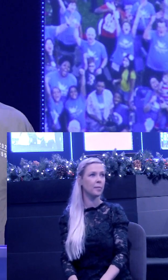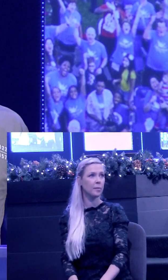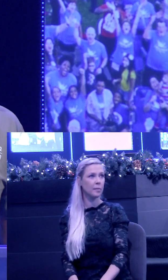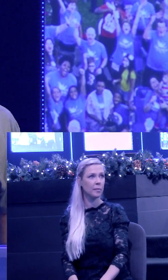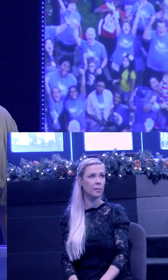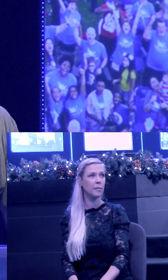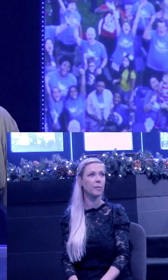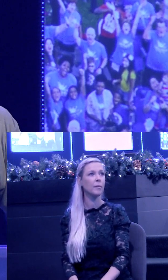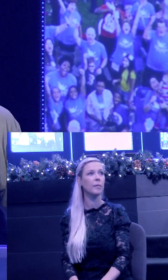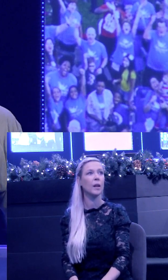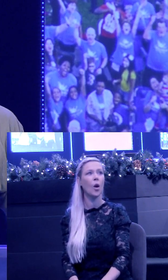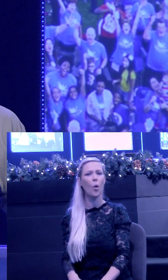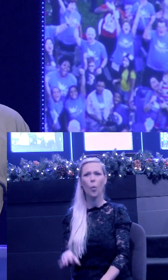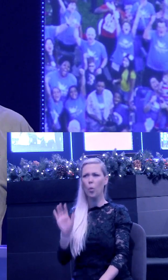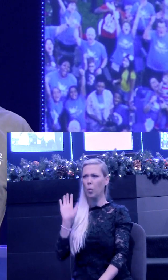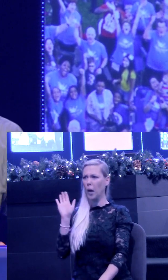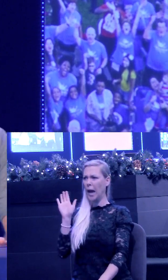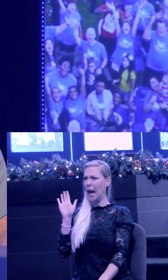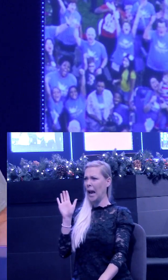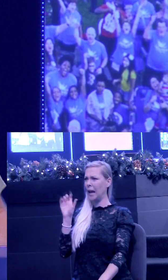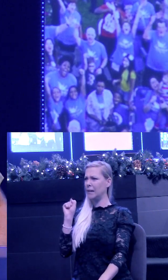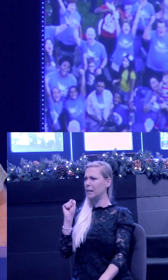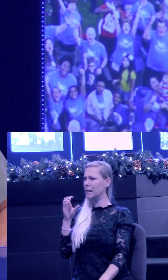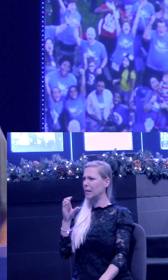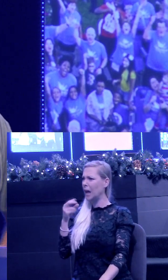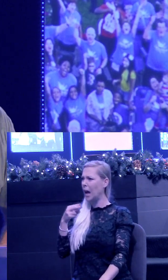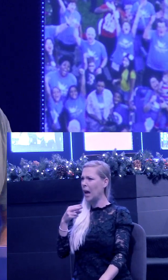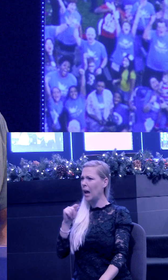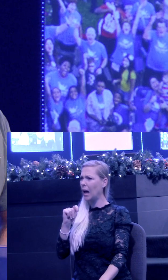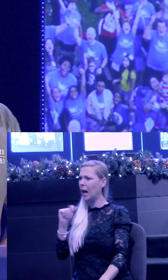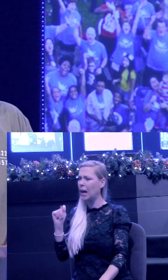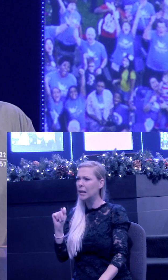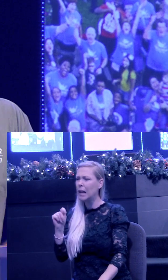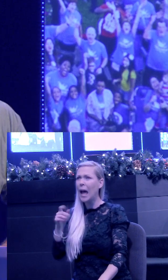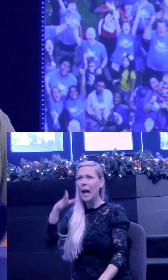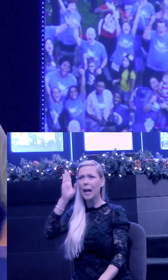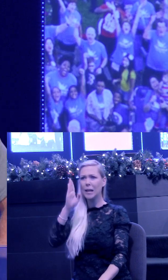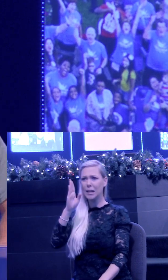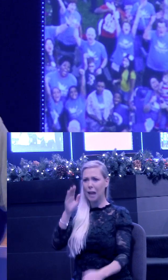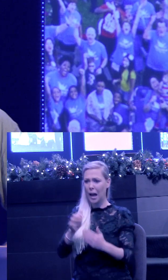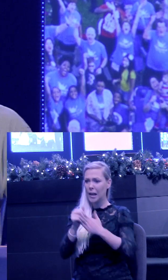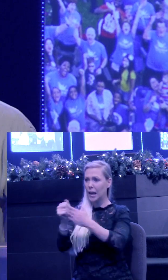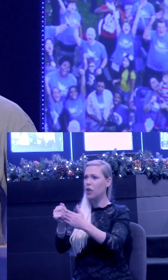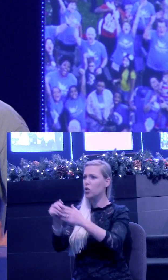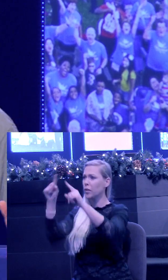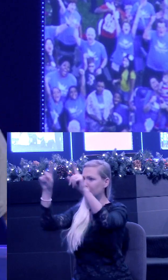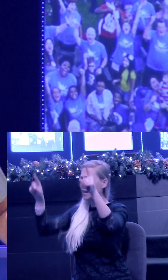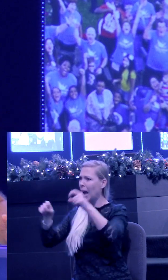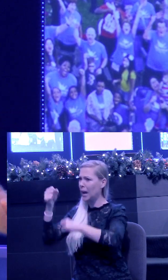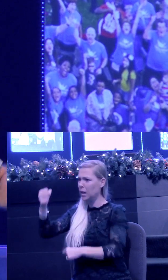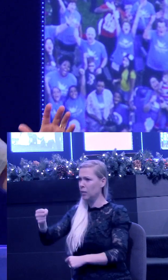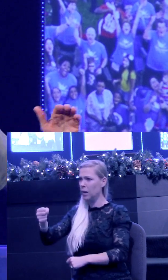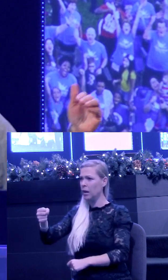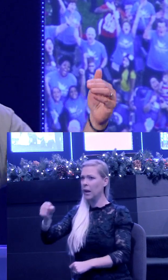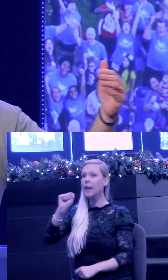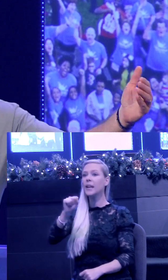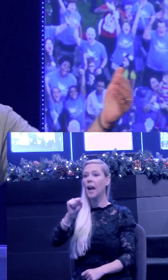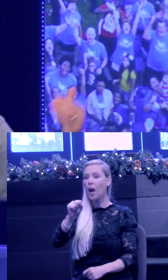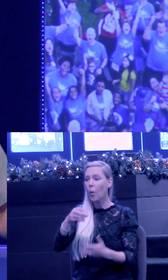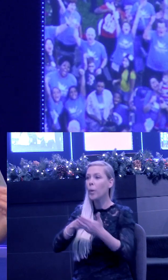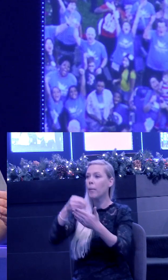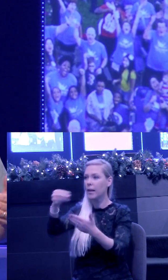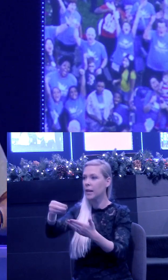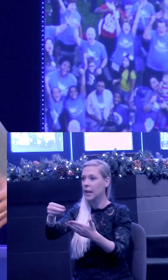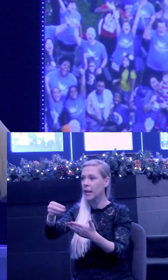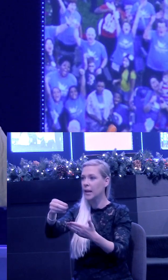Wait a minute, Scott, I have a question. You said that God led you to buy the land, that it was a sign. Yeah, we did. We bought the land between